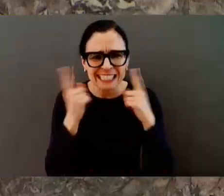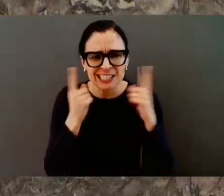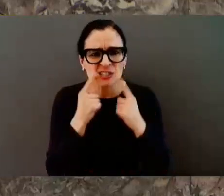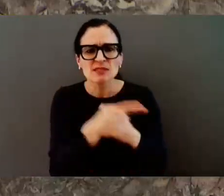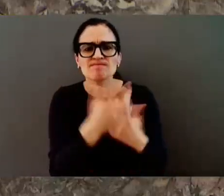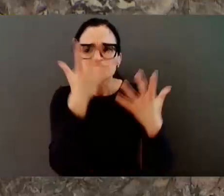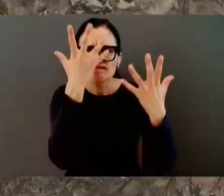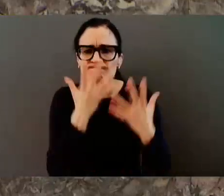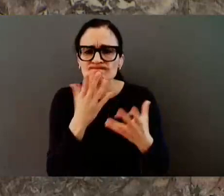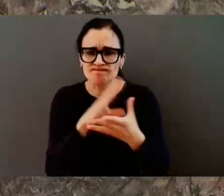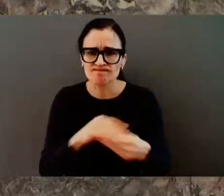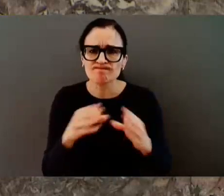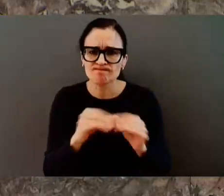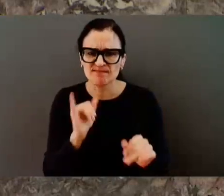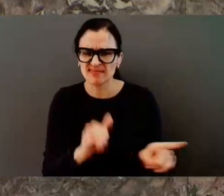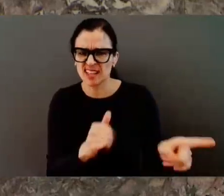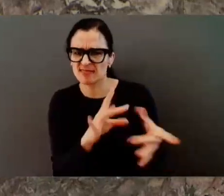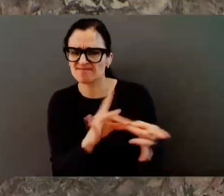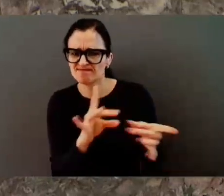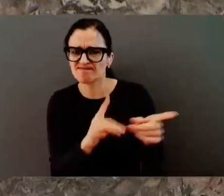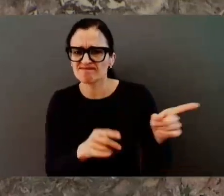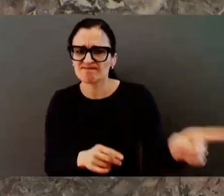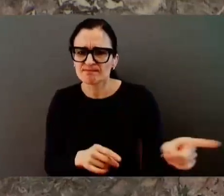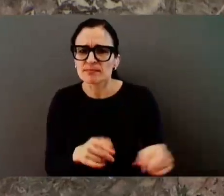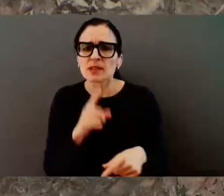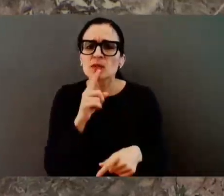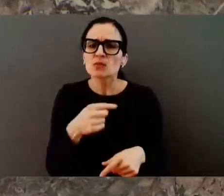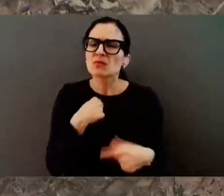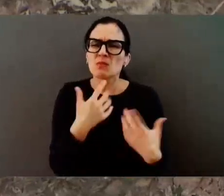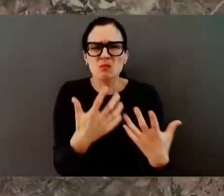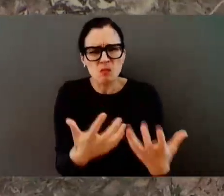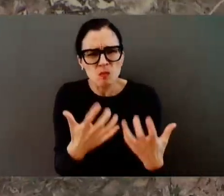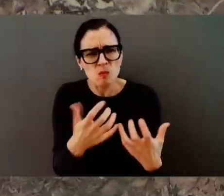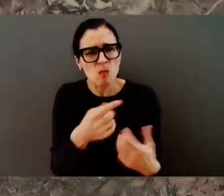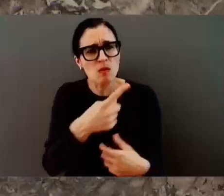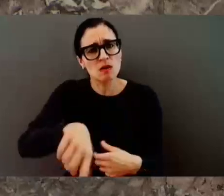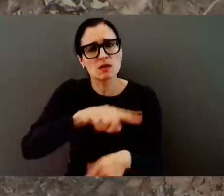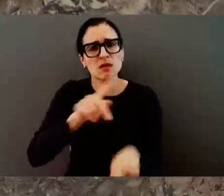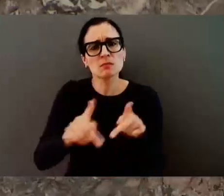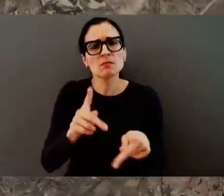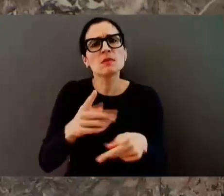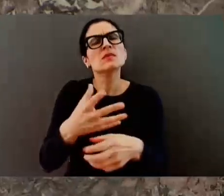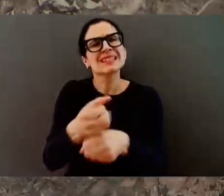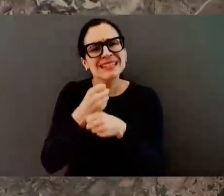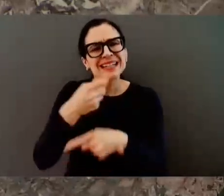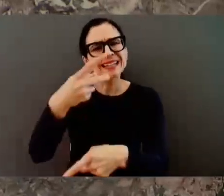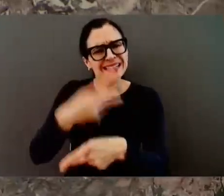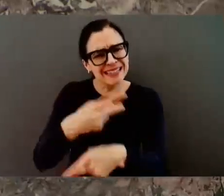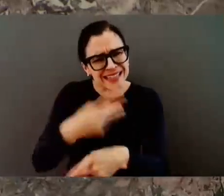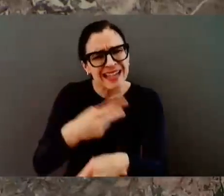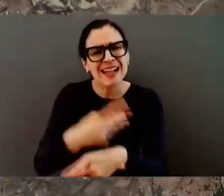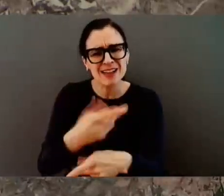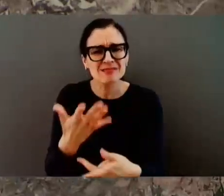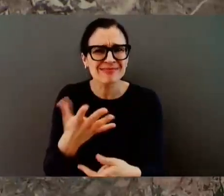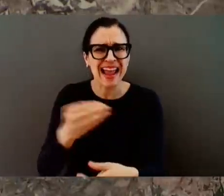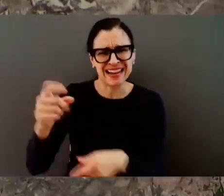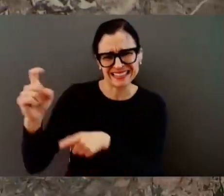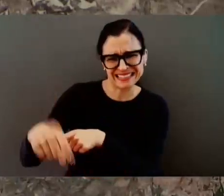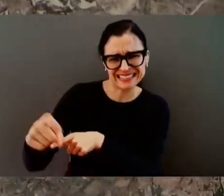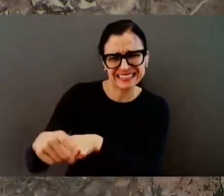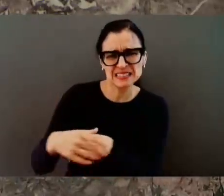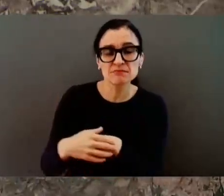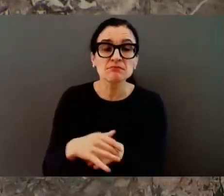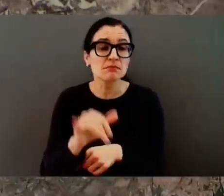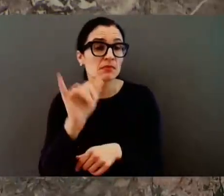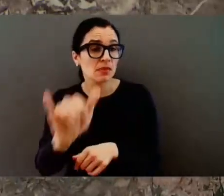they deserve and require. Mr. Speaker, that's why this government has been so committed to building up